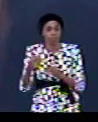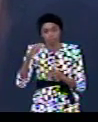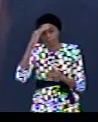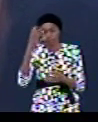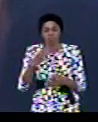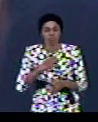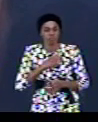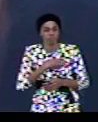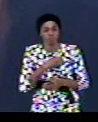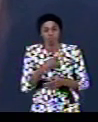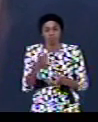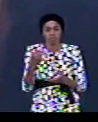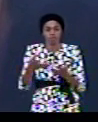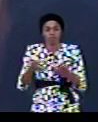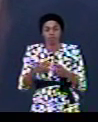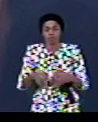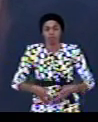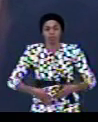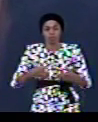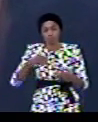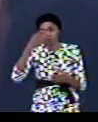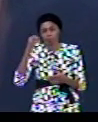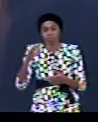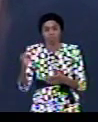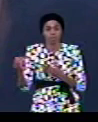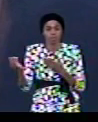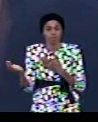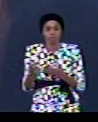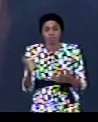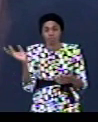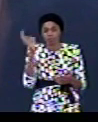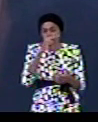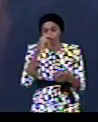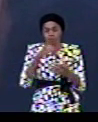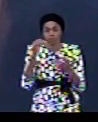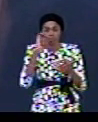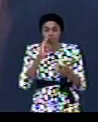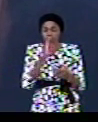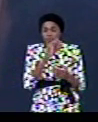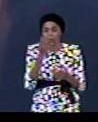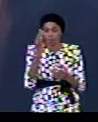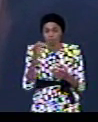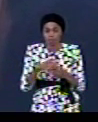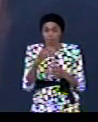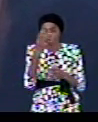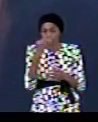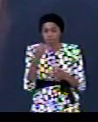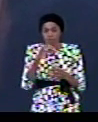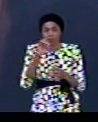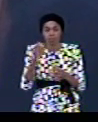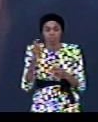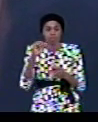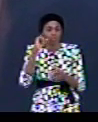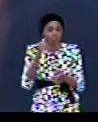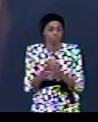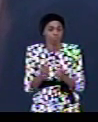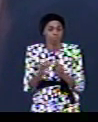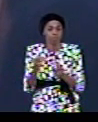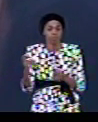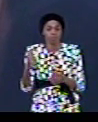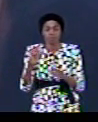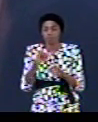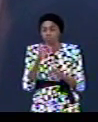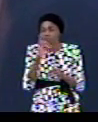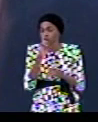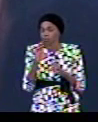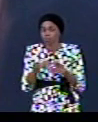very wroth, because he had wrought folly in Israel in lying with Jacob's daughter, which thing ought not to be done.